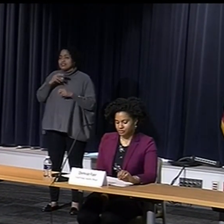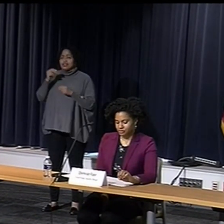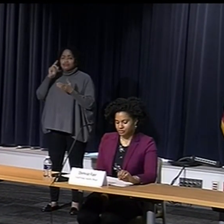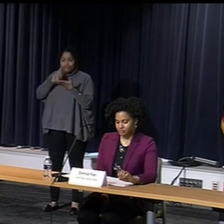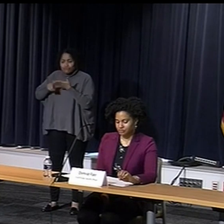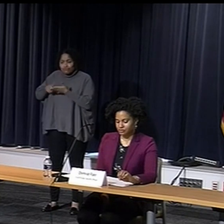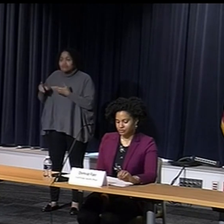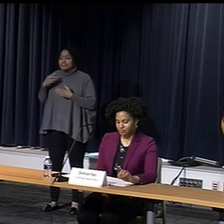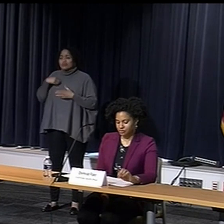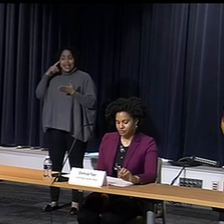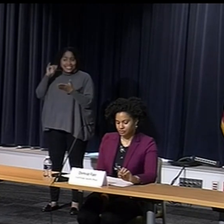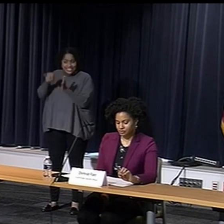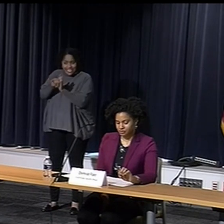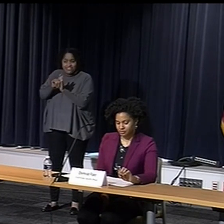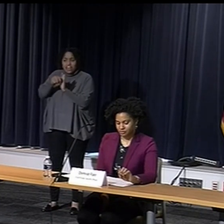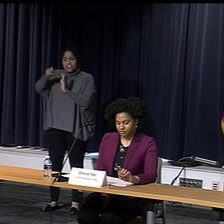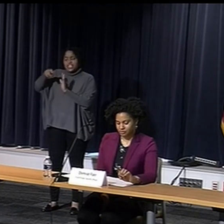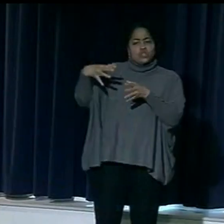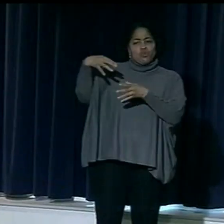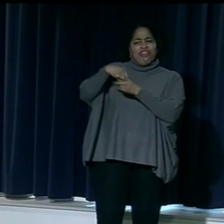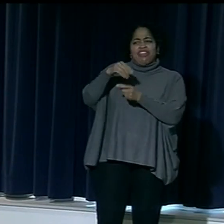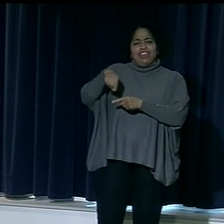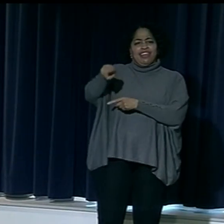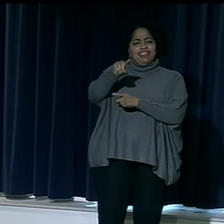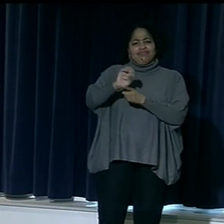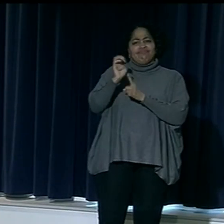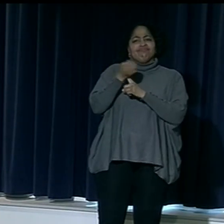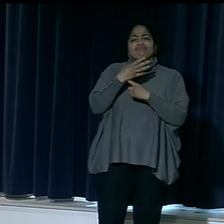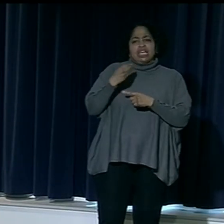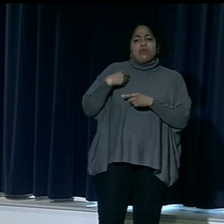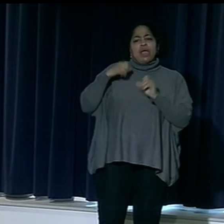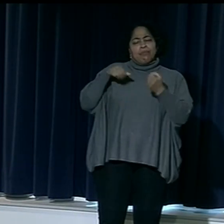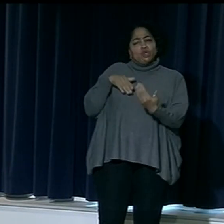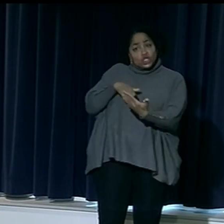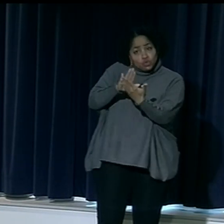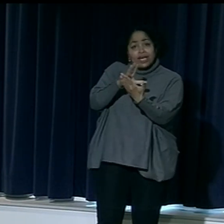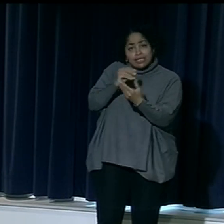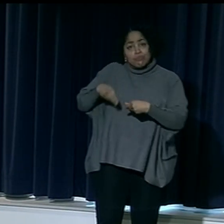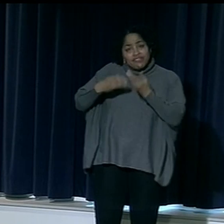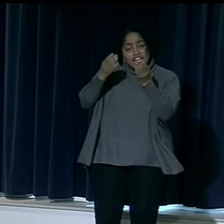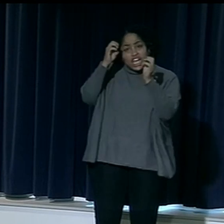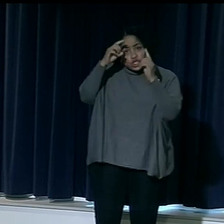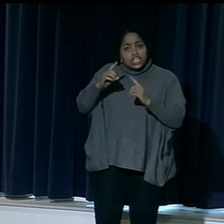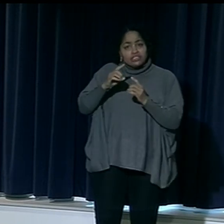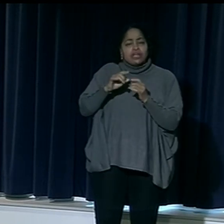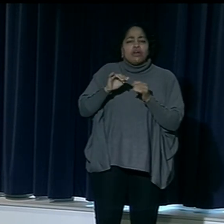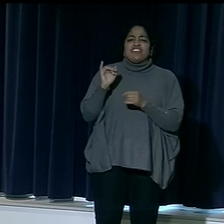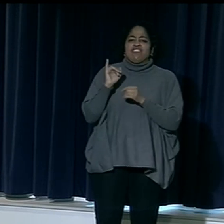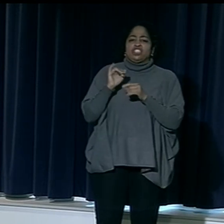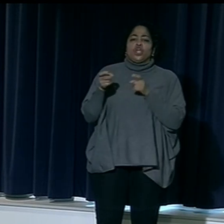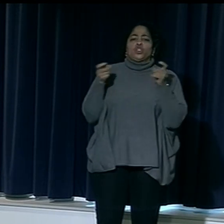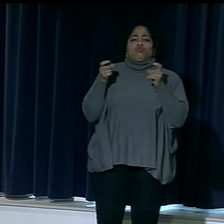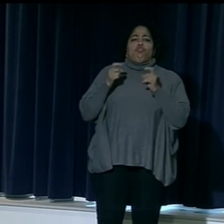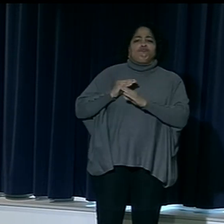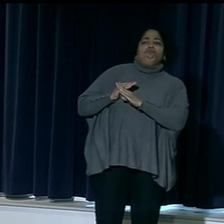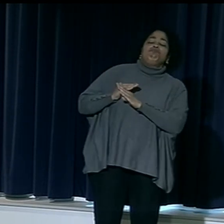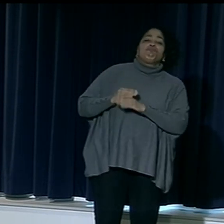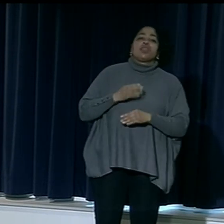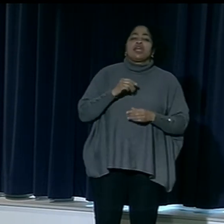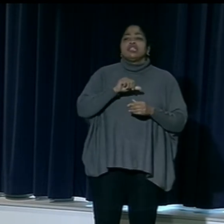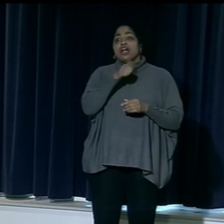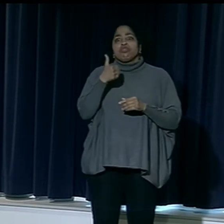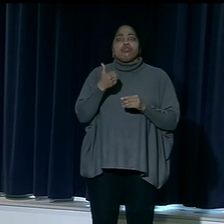partner on that. We identify needs within these settings, and we're able to address them. We also provide education on infection control, in addition to